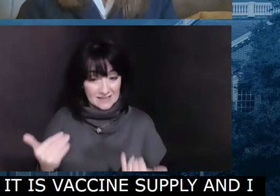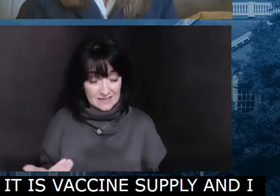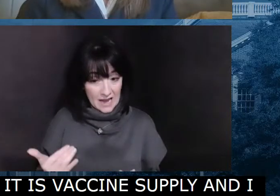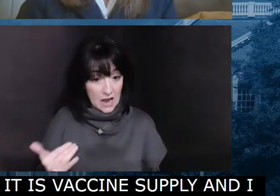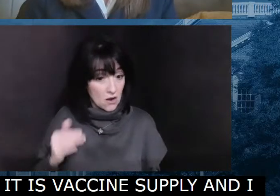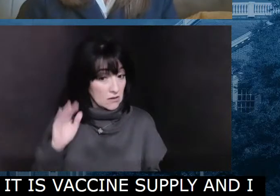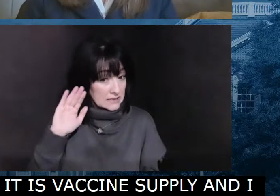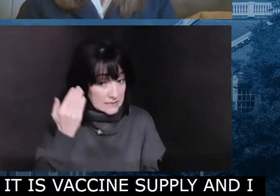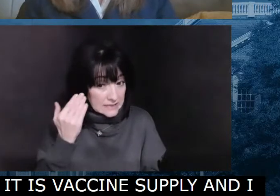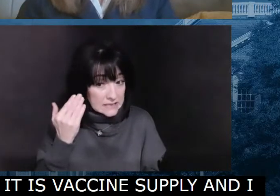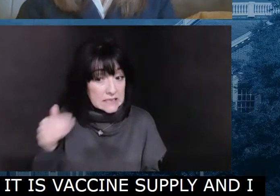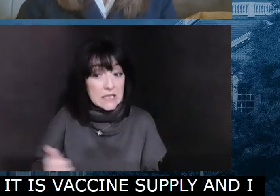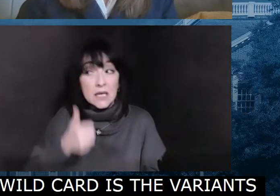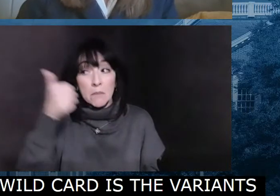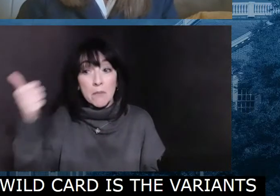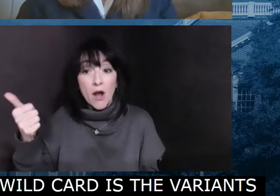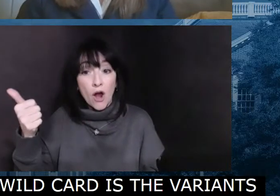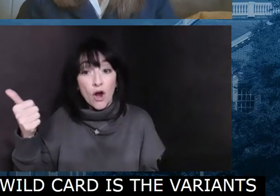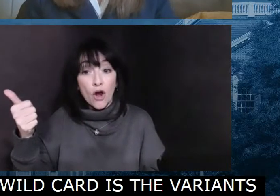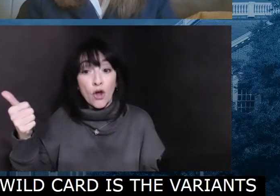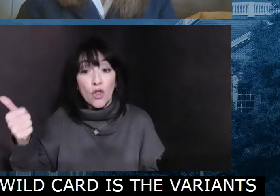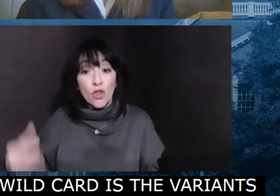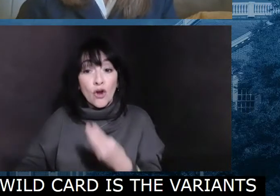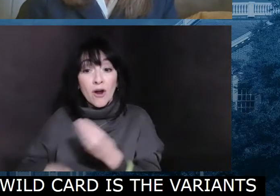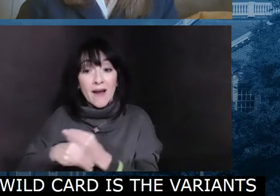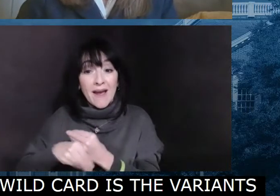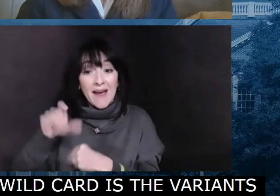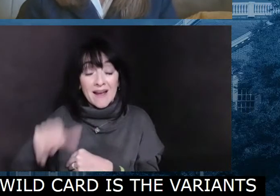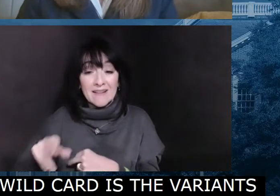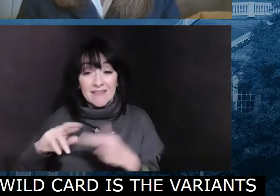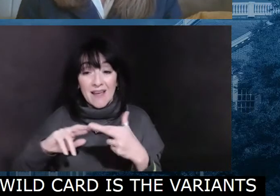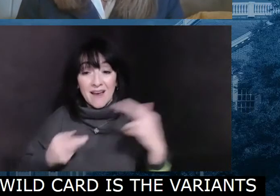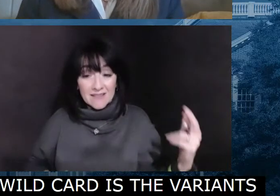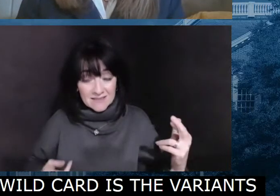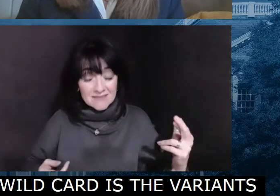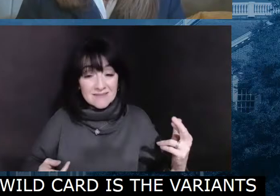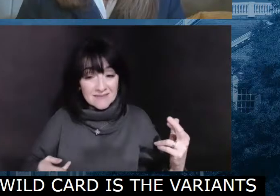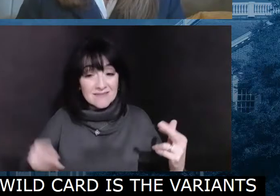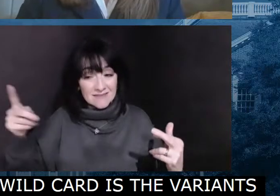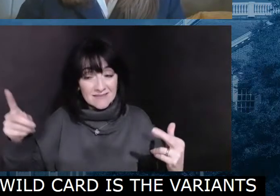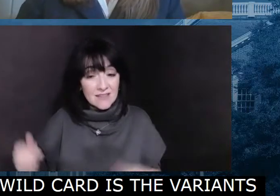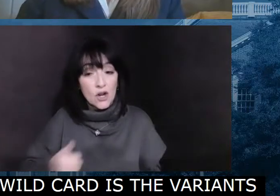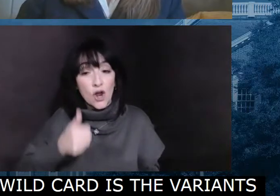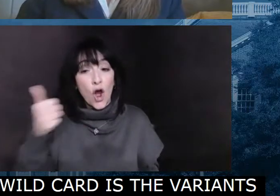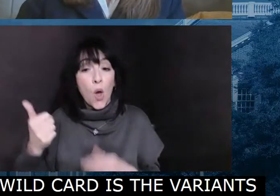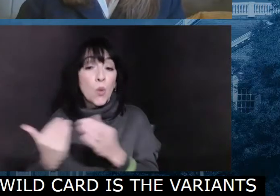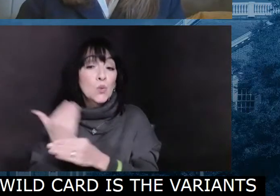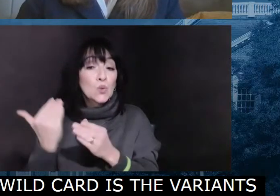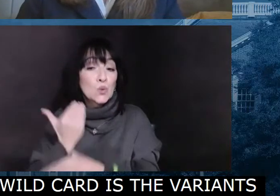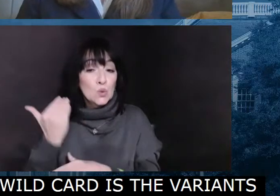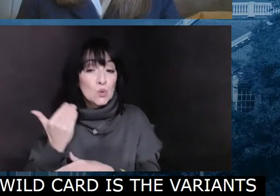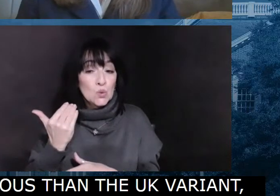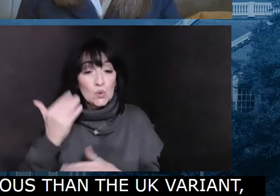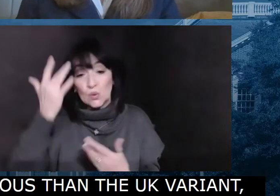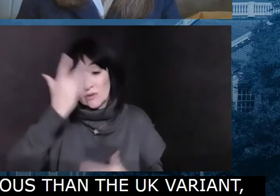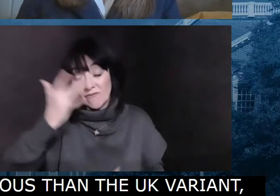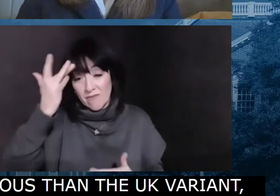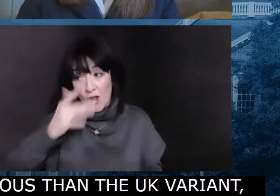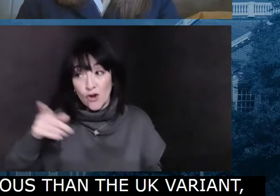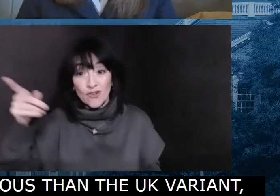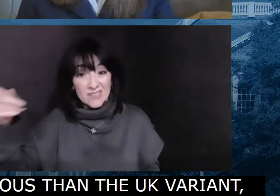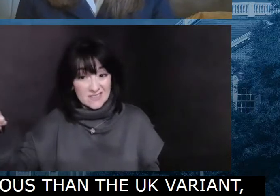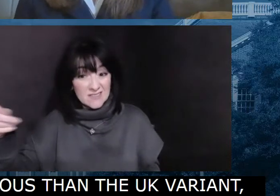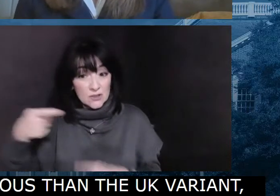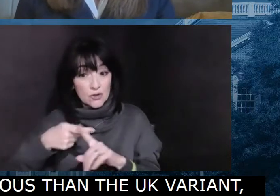contagious, the UK variants, which, you know, we are seeing. And so